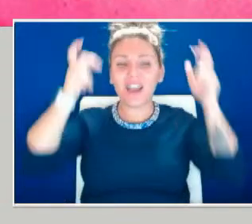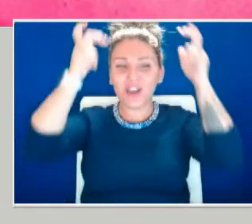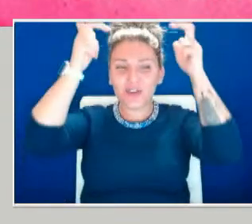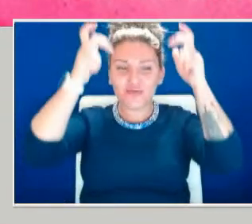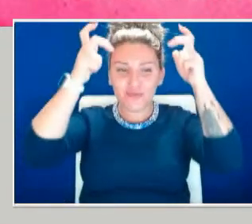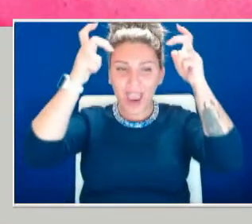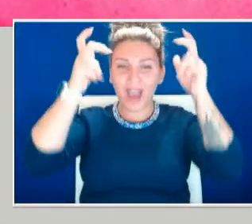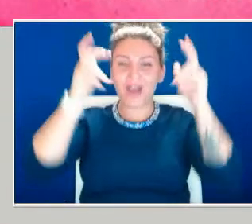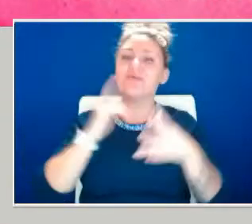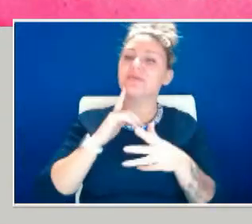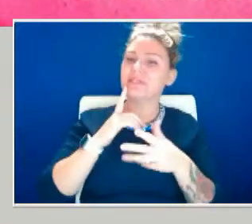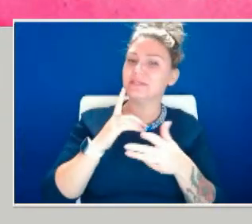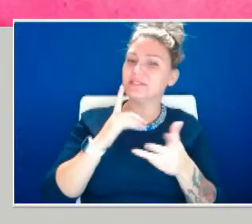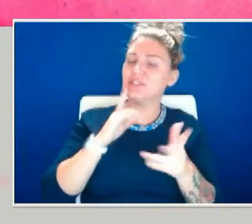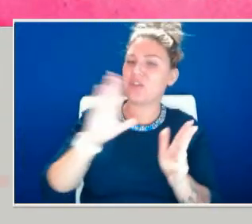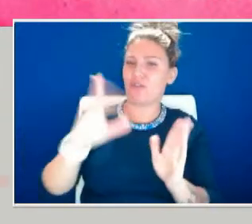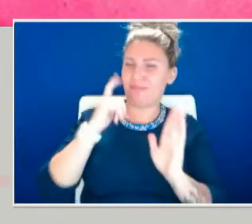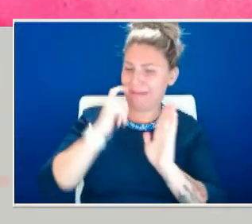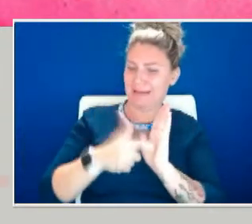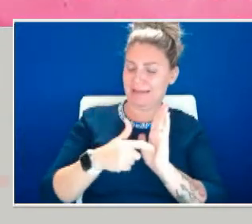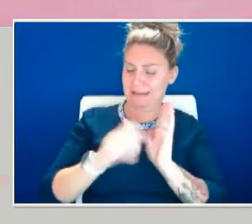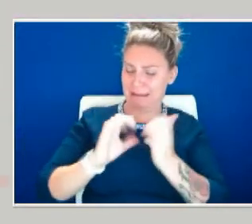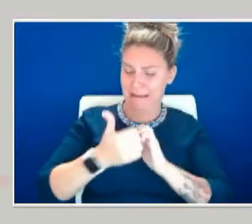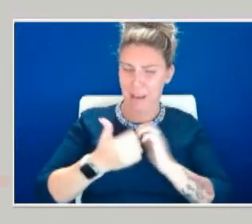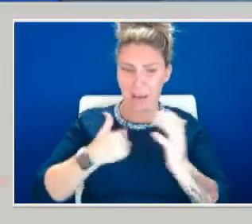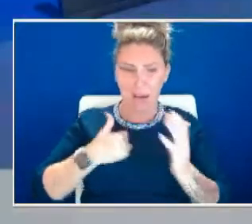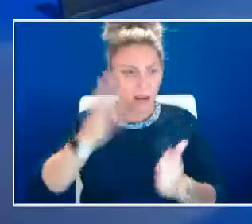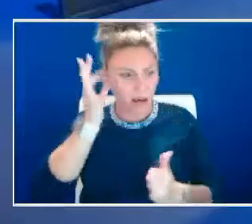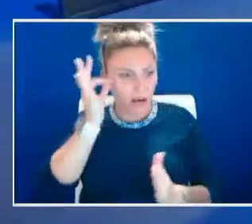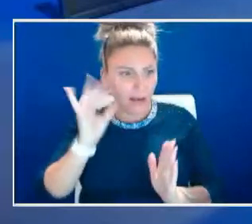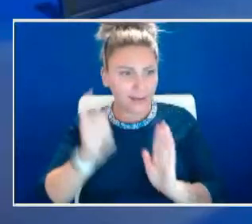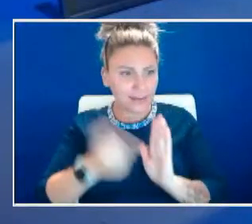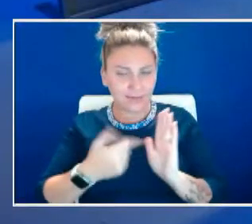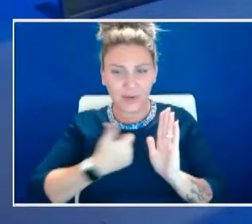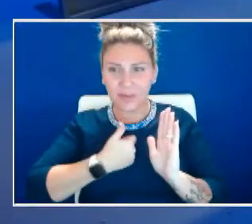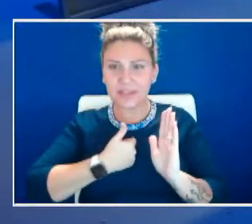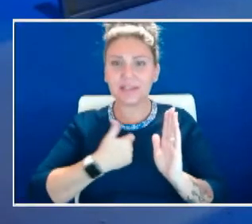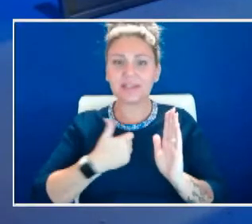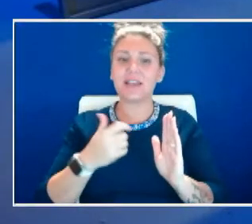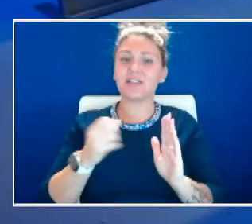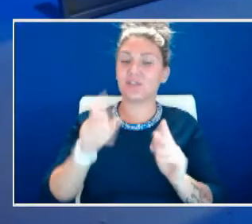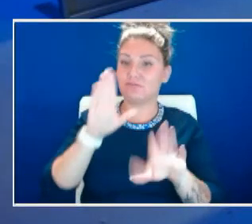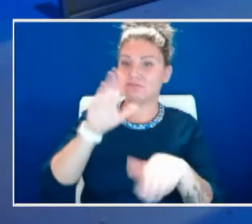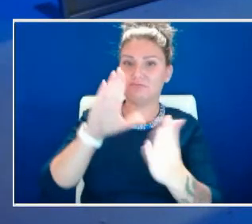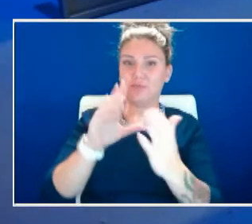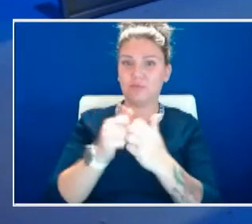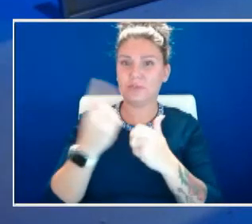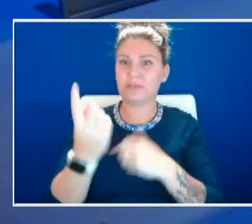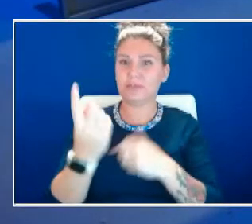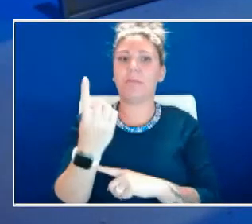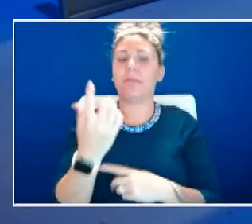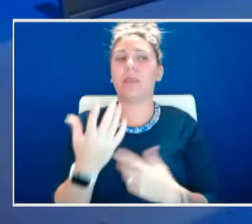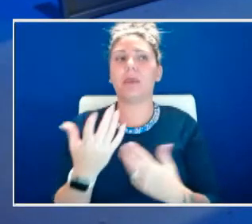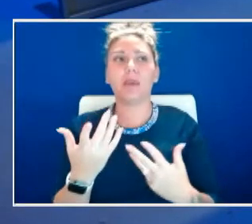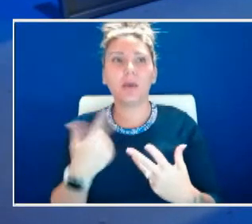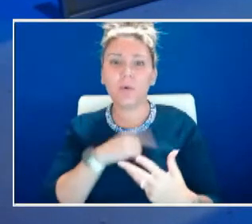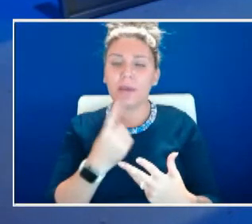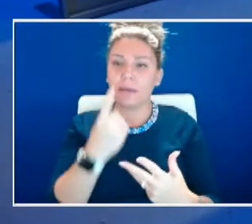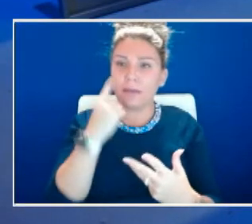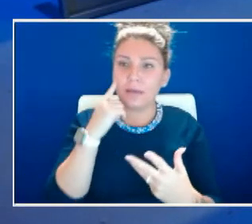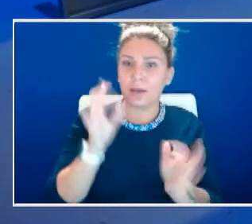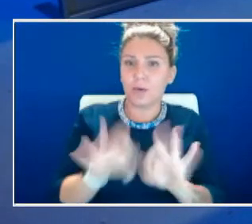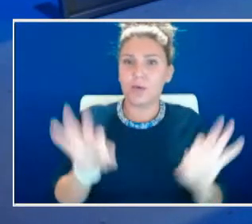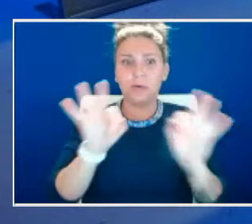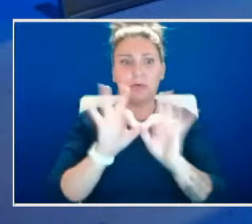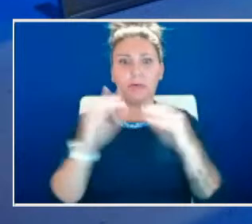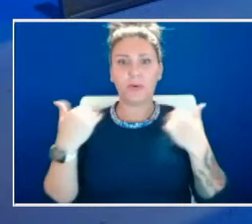some women. It's their identity, and I don't think there's anything wrong with that. So to be faced with something, we think that's very trivial, our hair, with